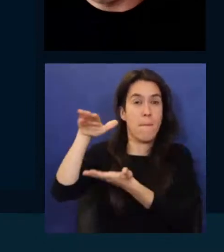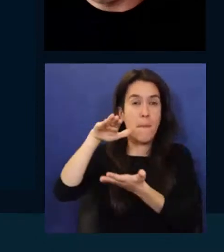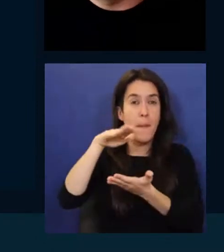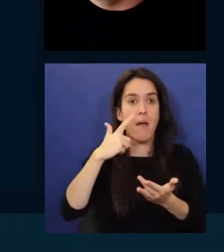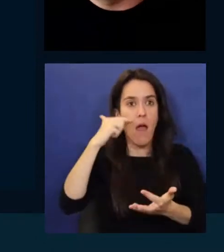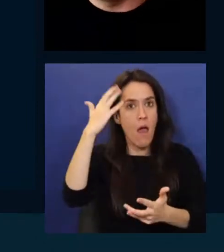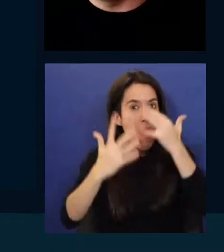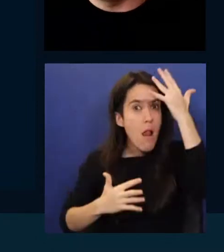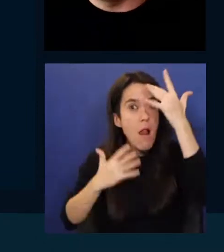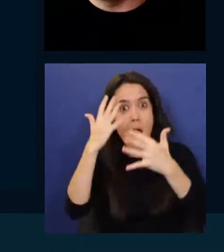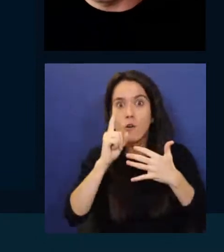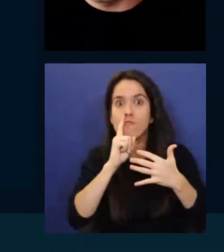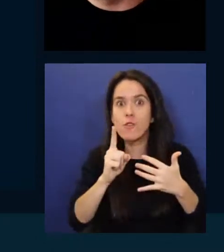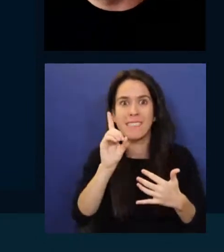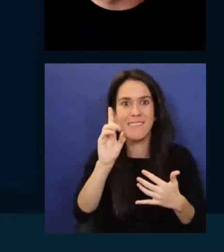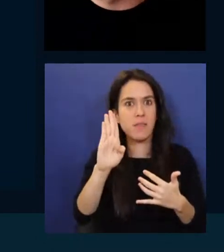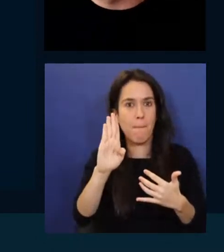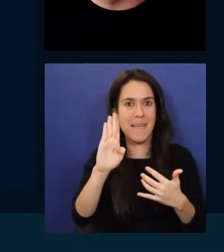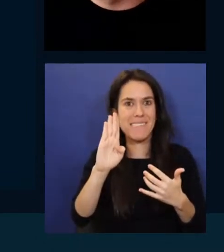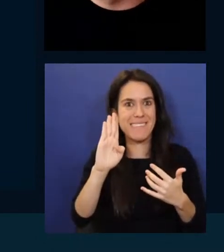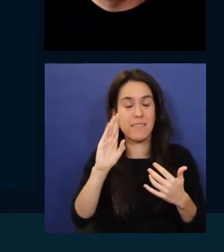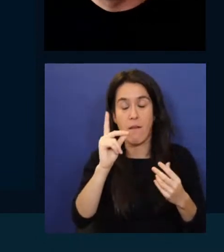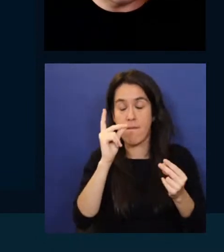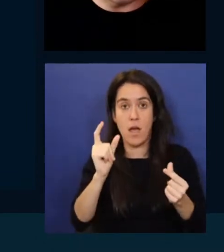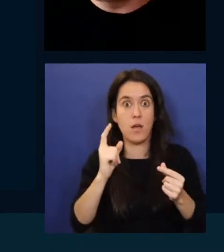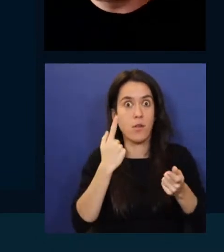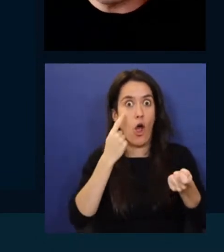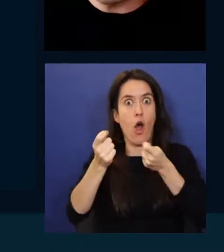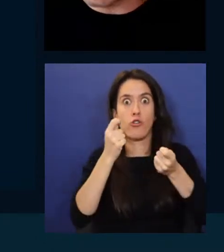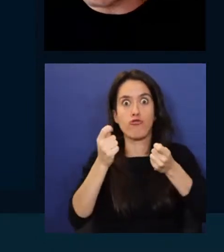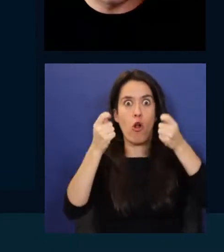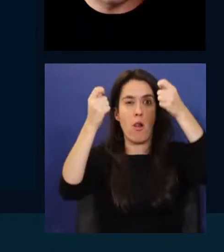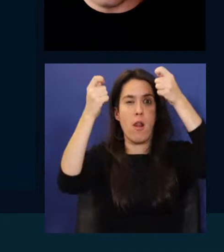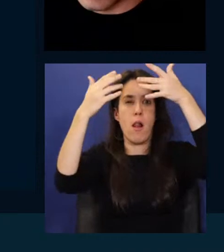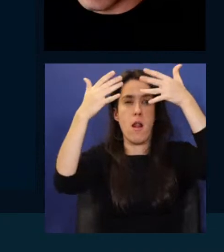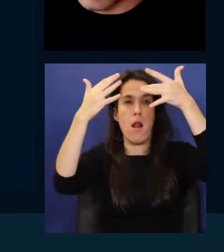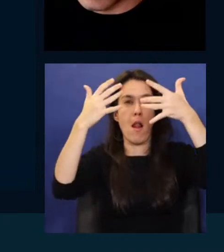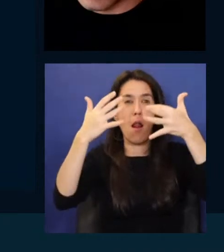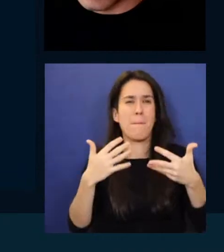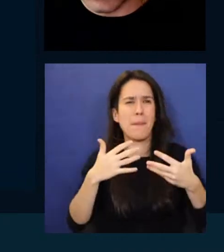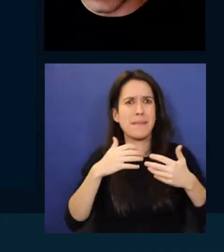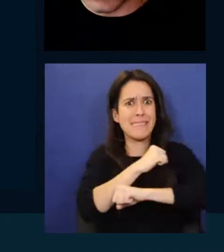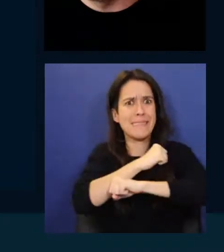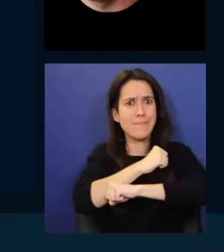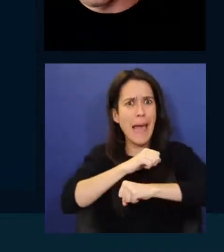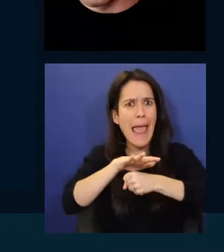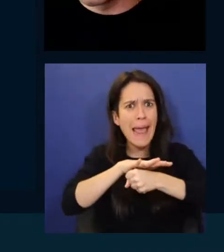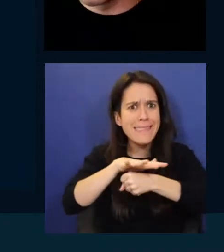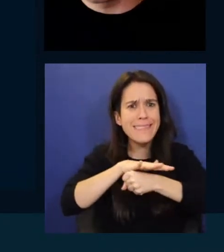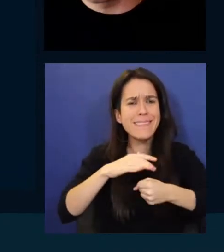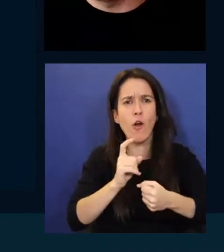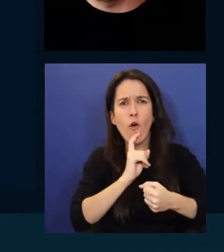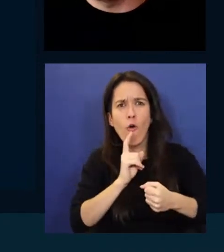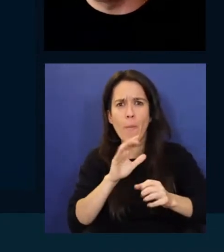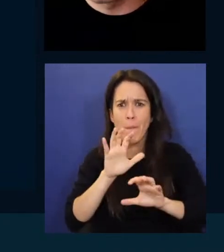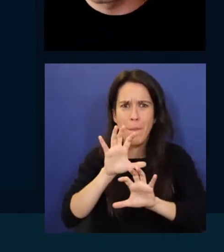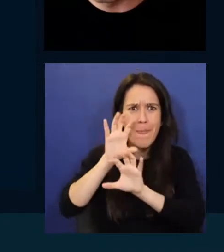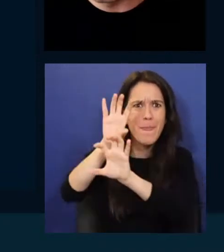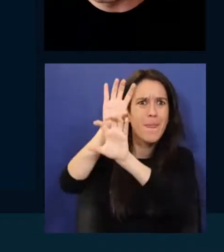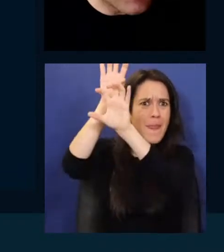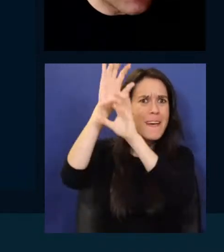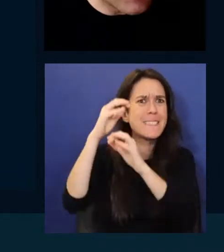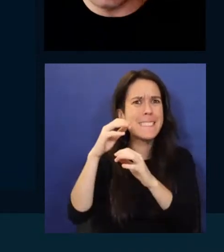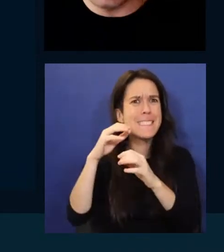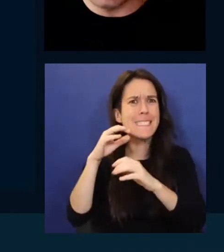on-prem data warehousing solution, and they were running into lots of challenges like limited disk space. There was end of support requirements. They didn't really have a good